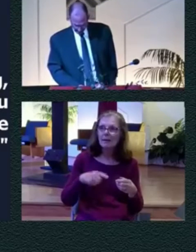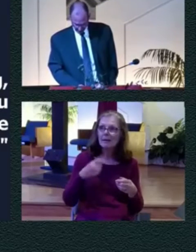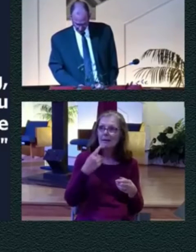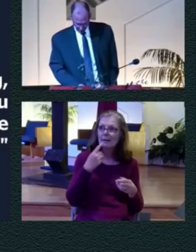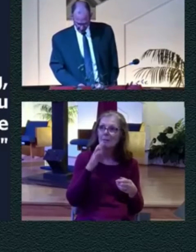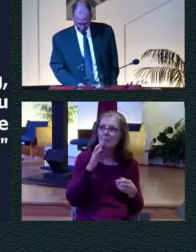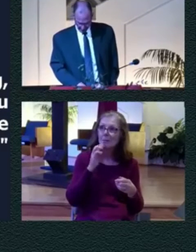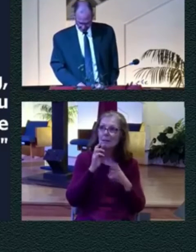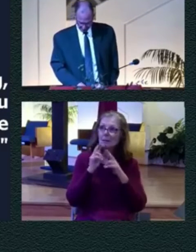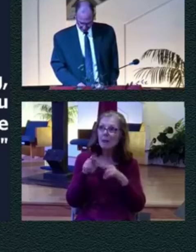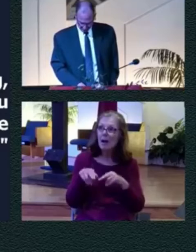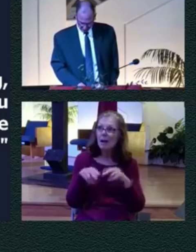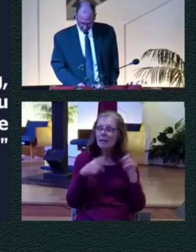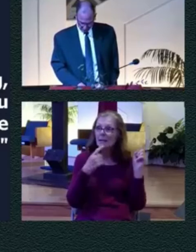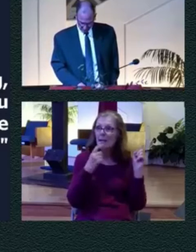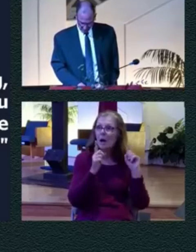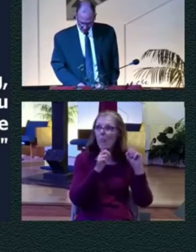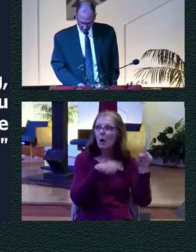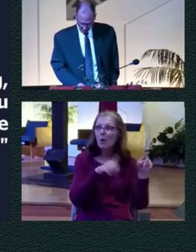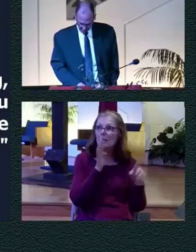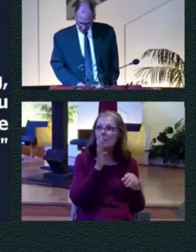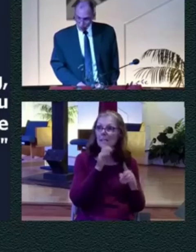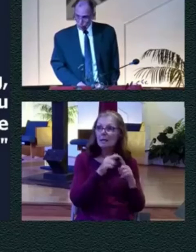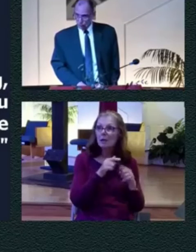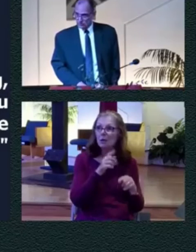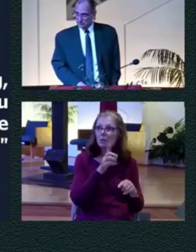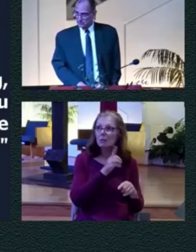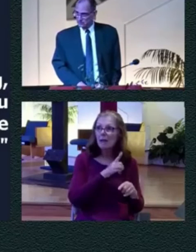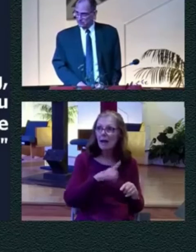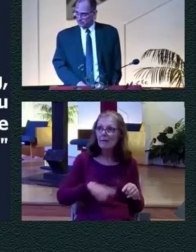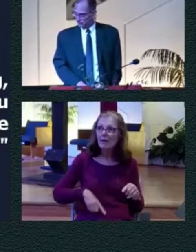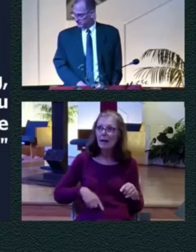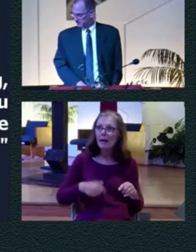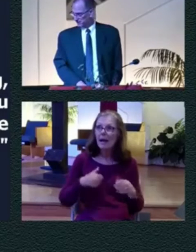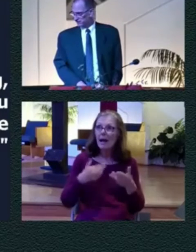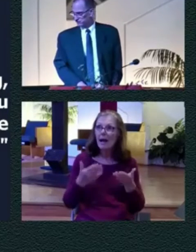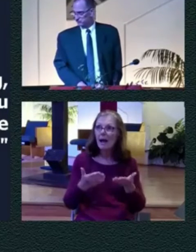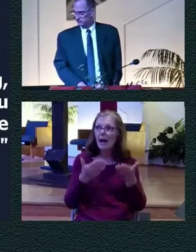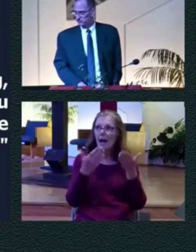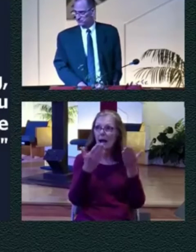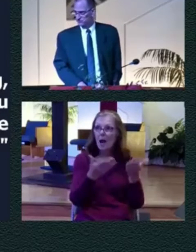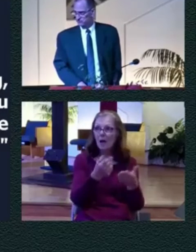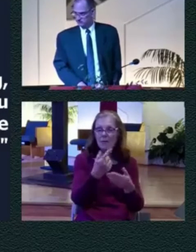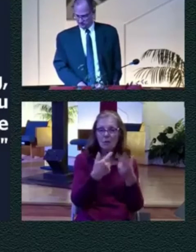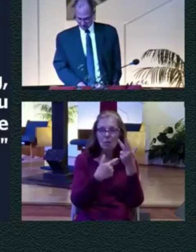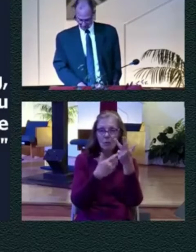says the Lord, I offer you three things.